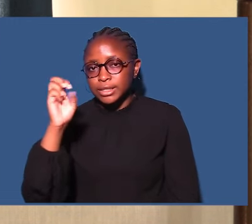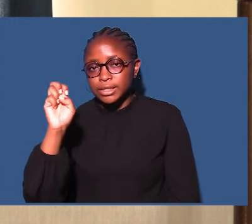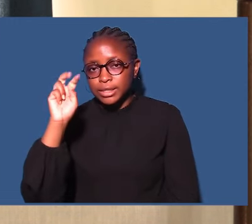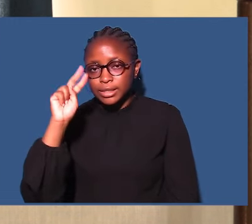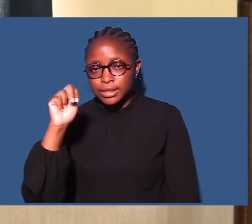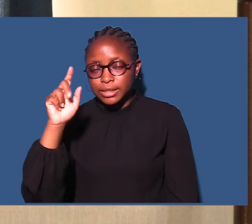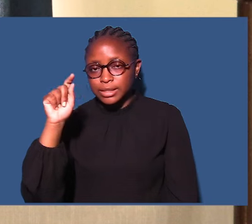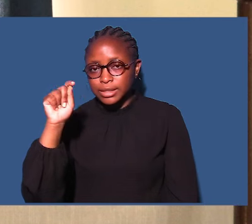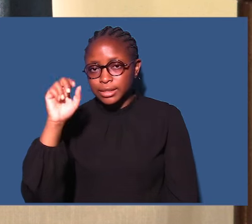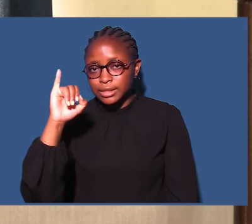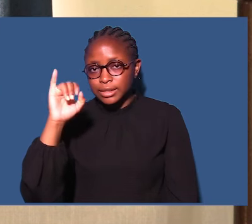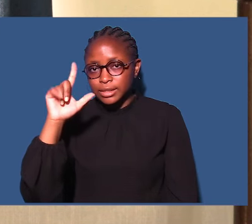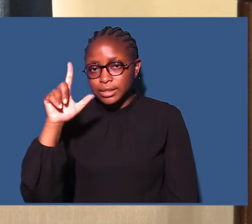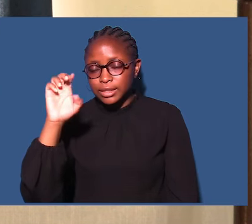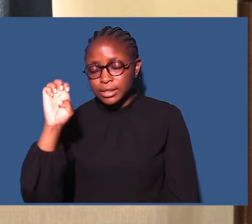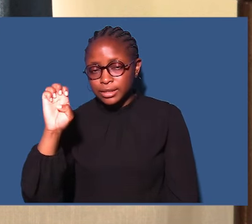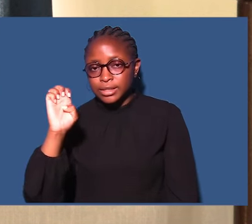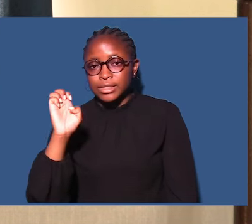they ate.